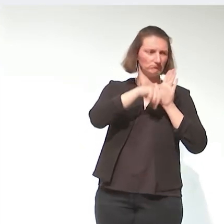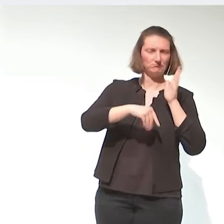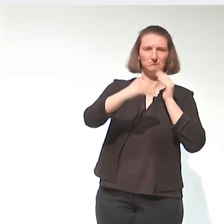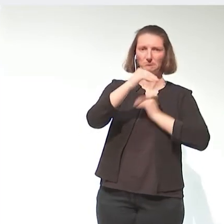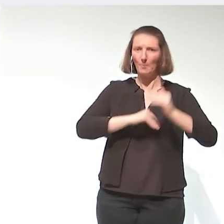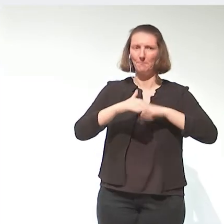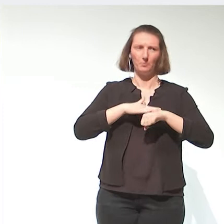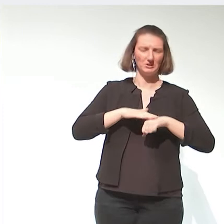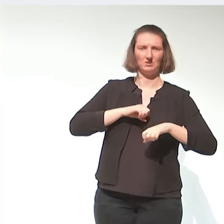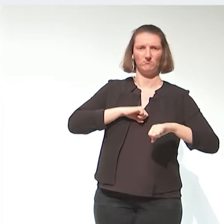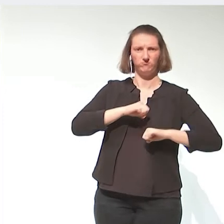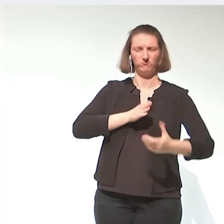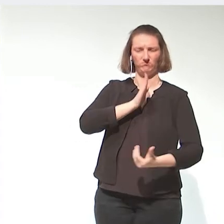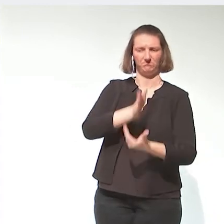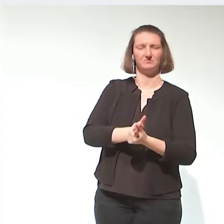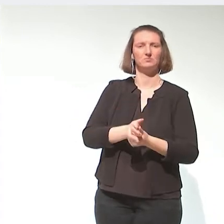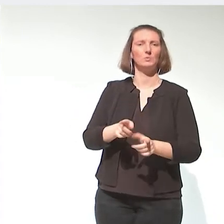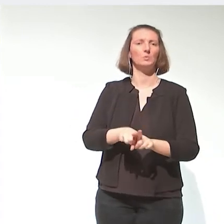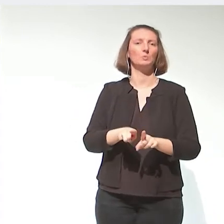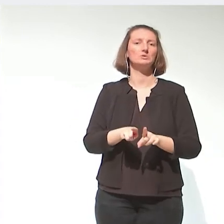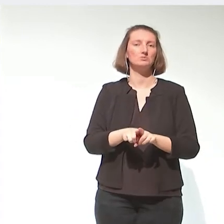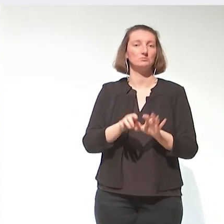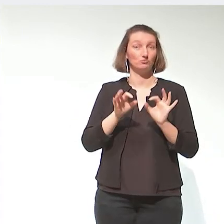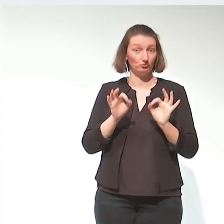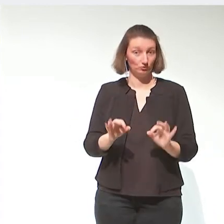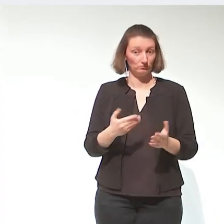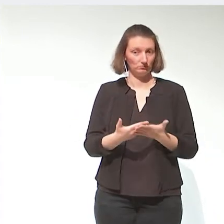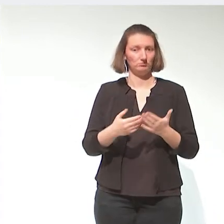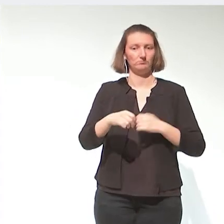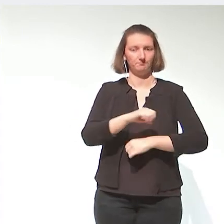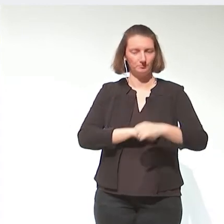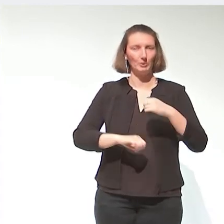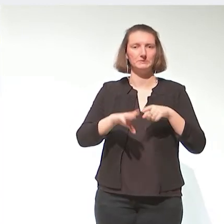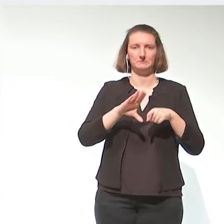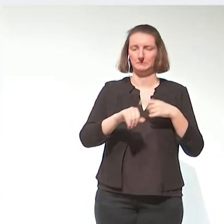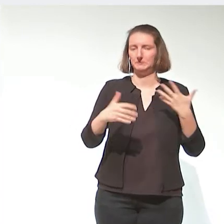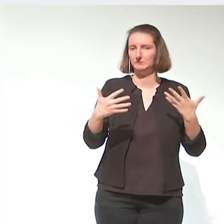and are just imposed